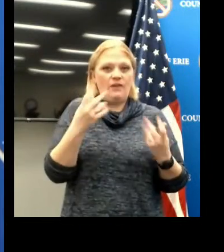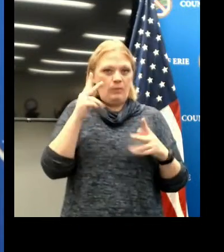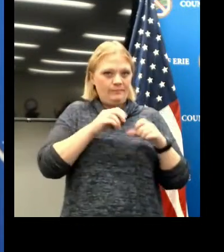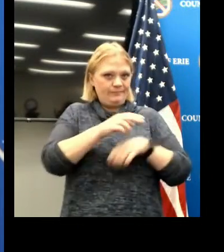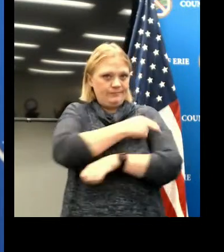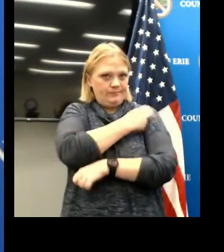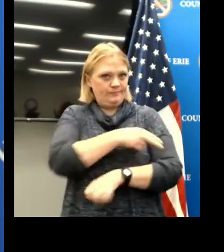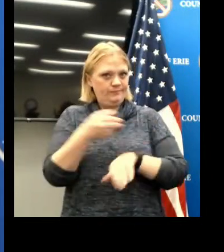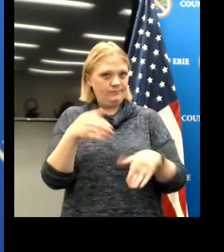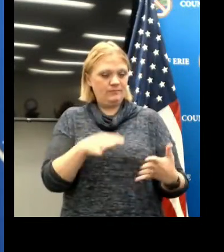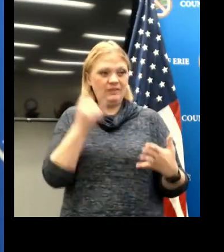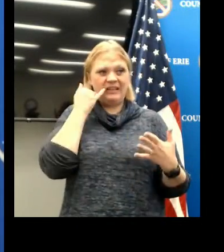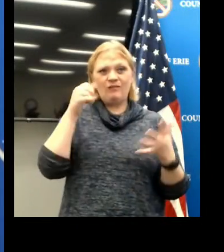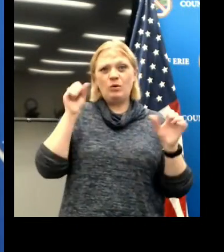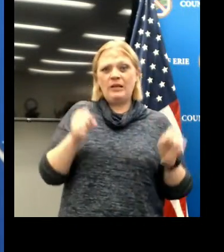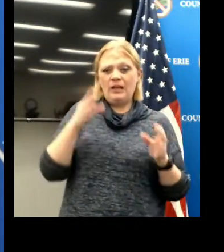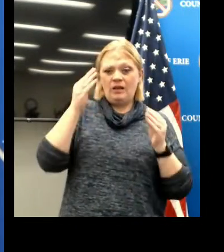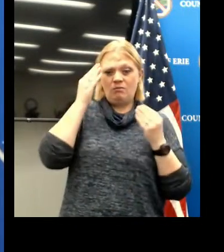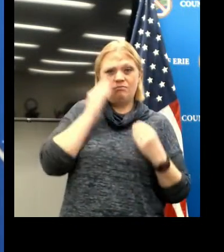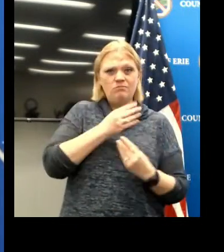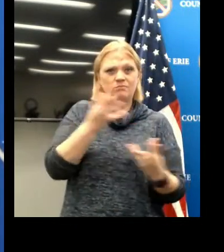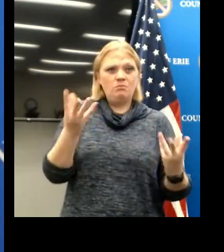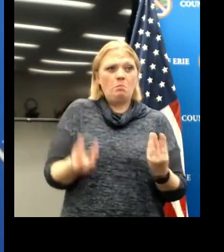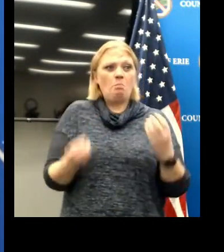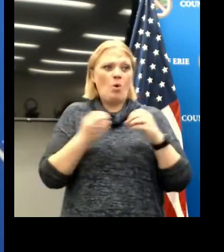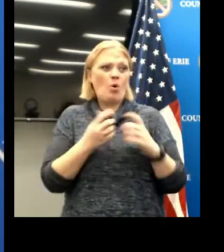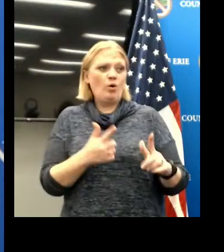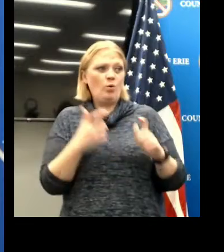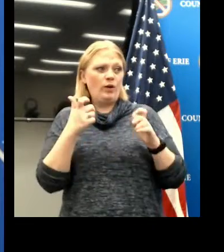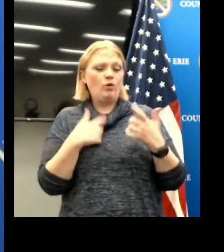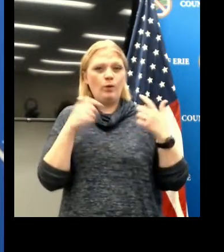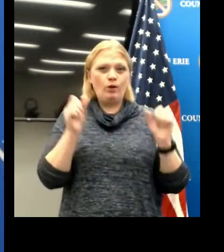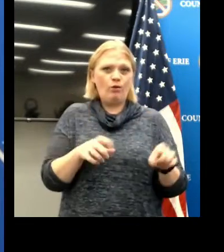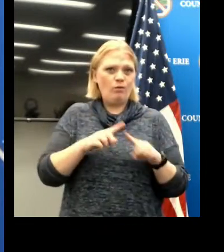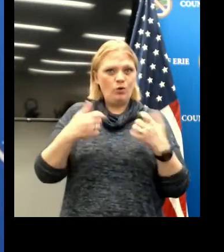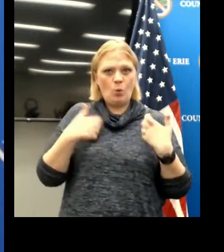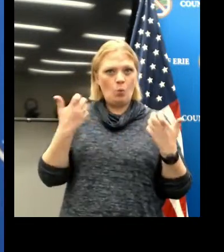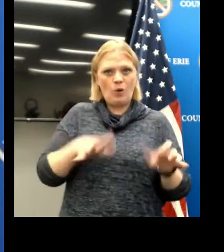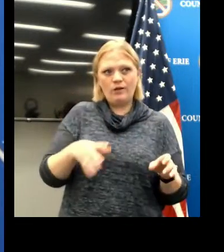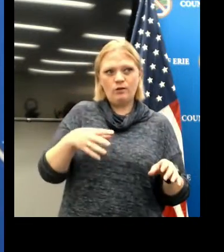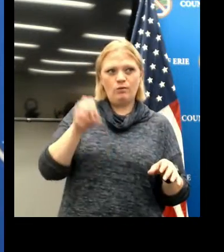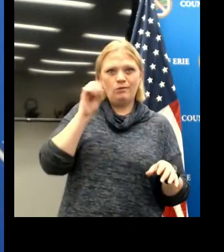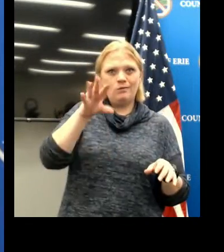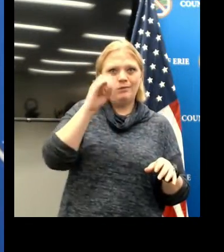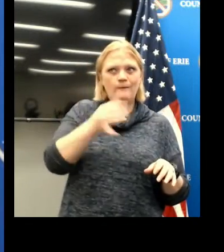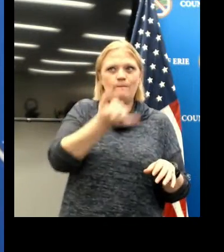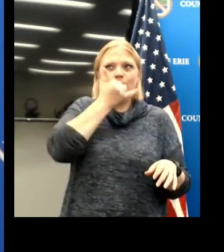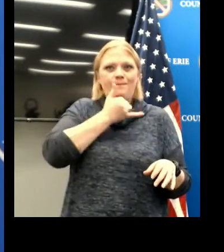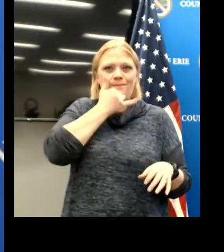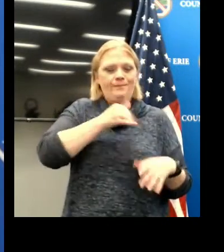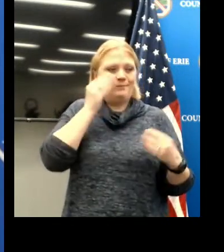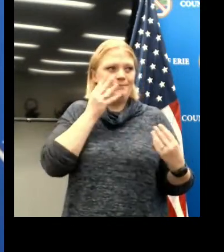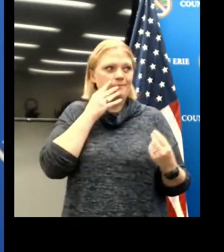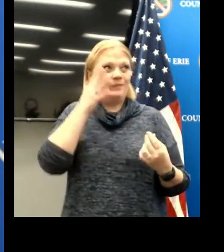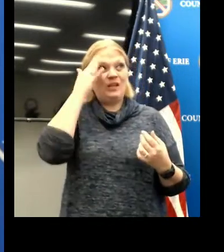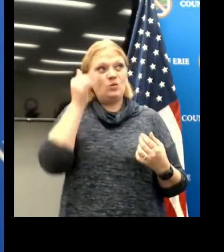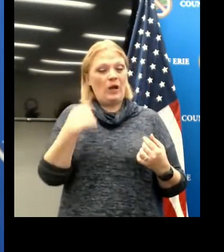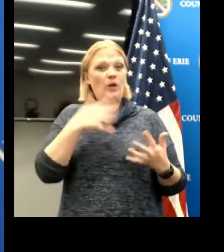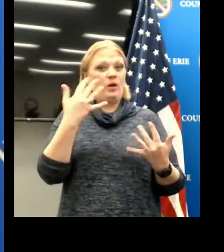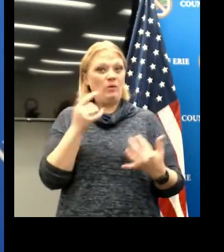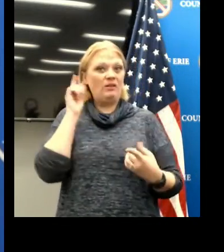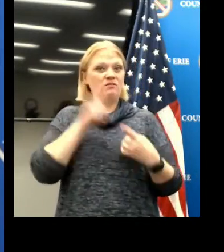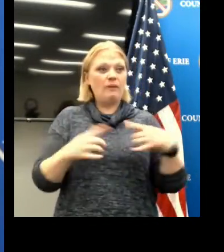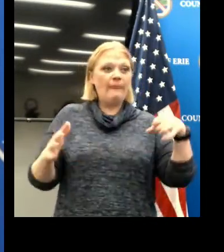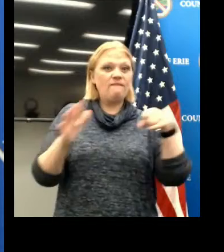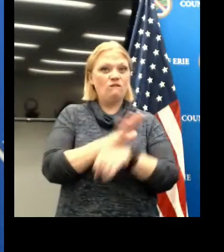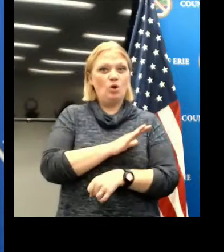If we could provide more quicker, we would, but we also don't want to provide inaccurate data. And that's why we wait till we get the full set